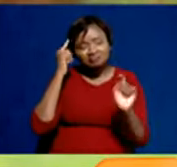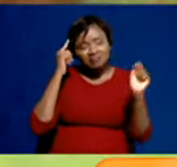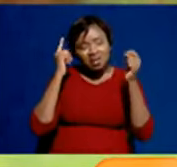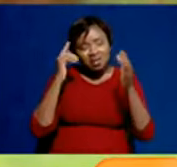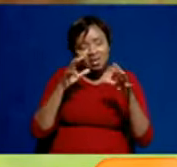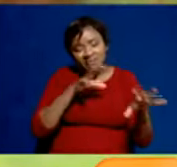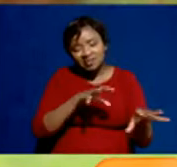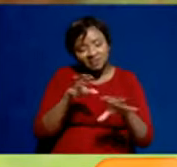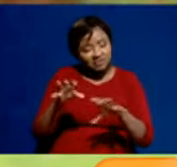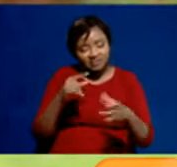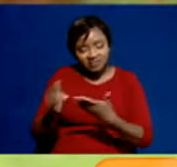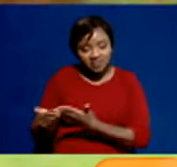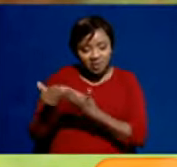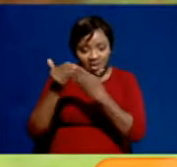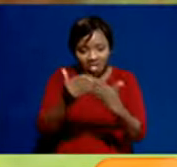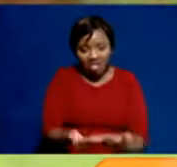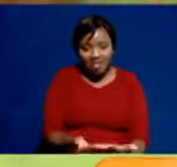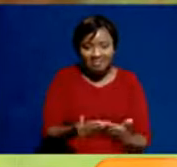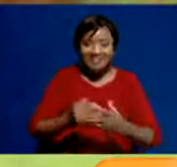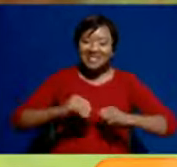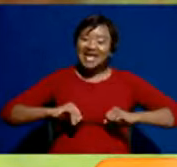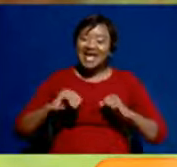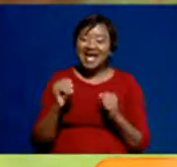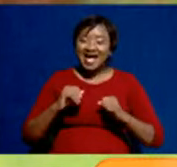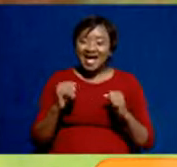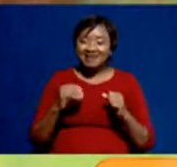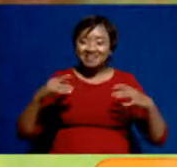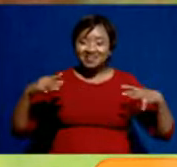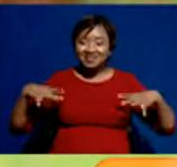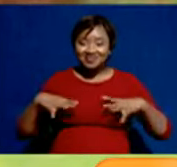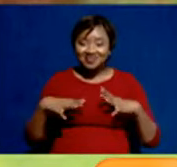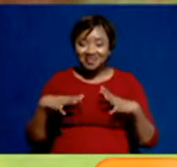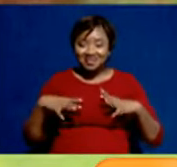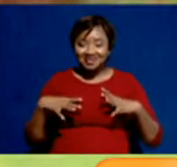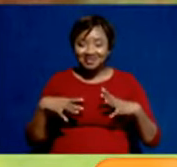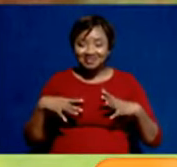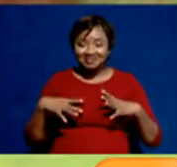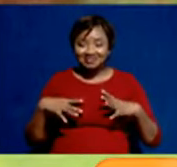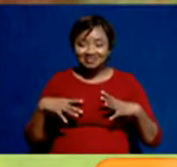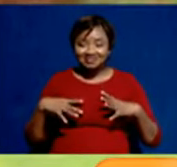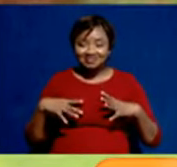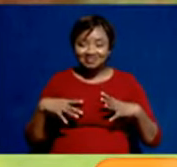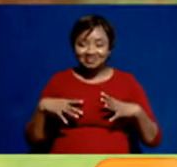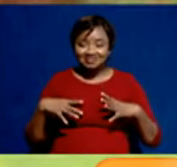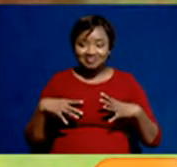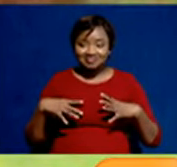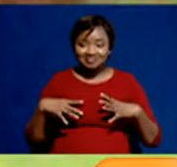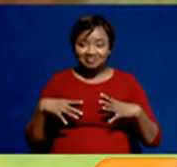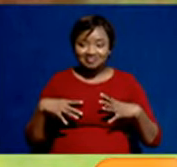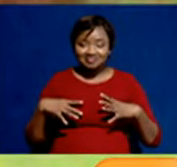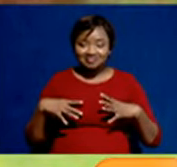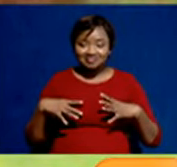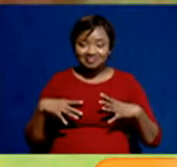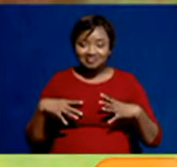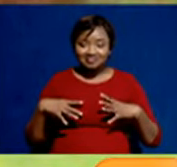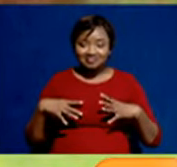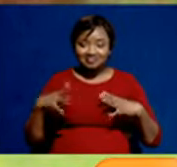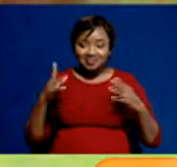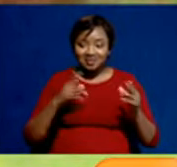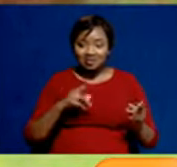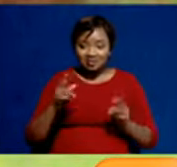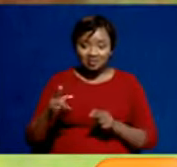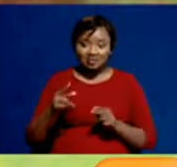through. So happy holidays, and in our usual spirit of sharing, to